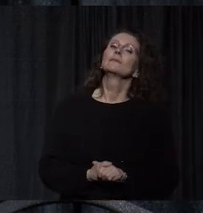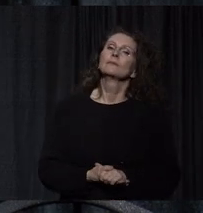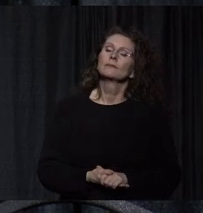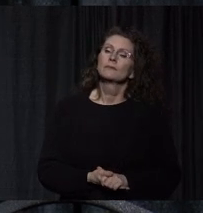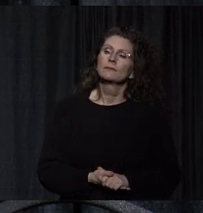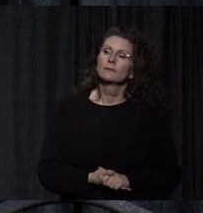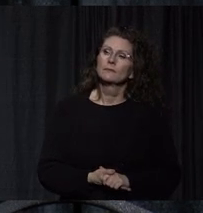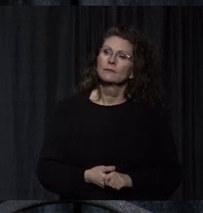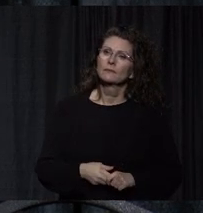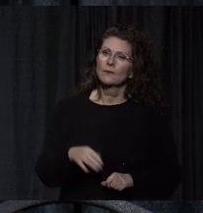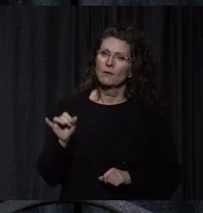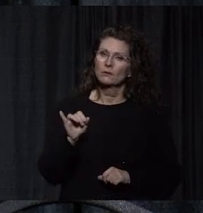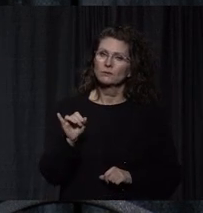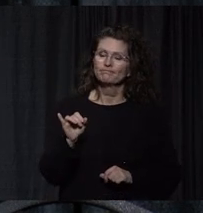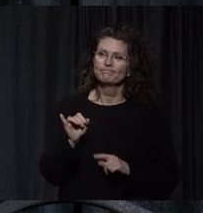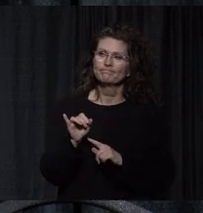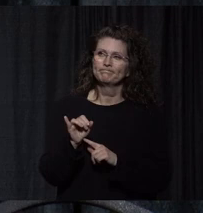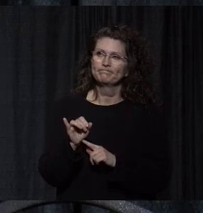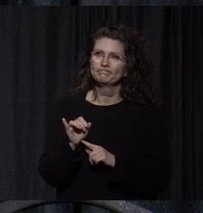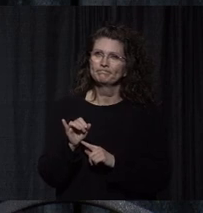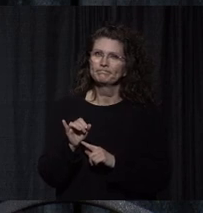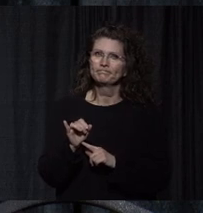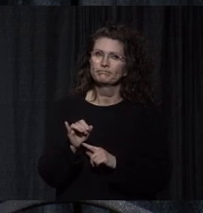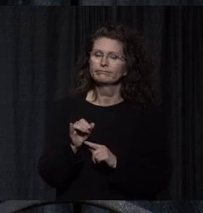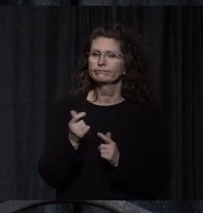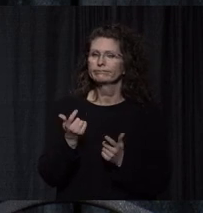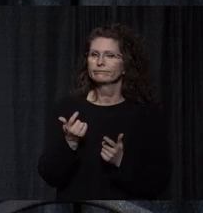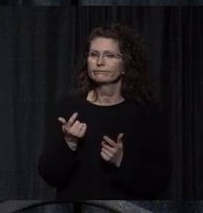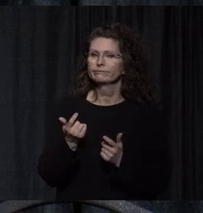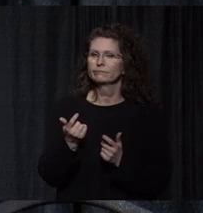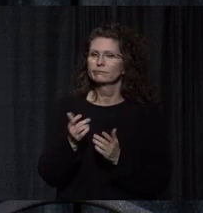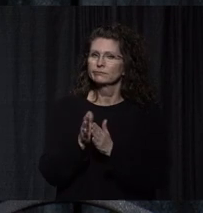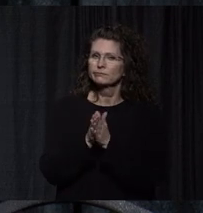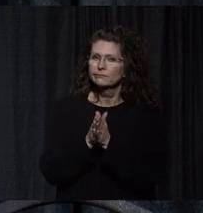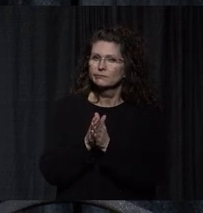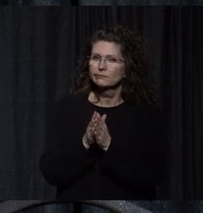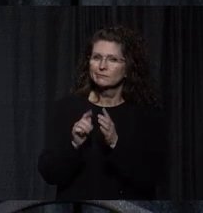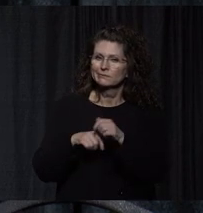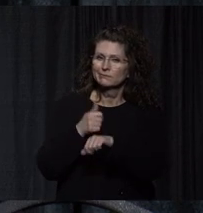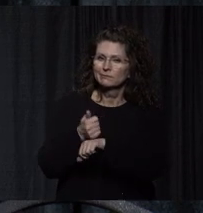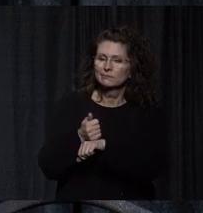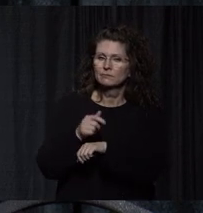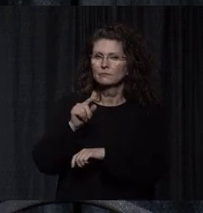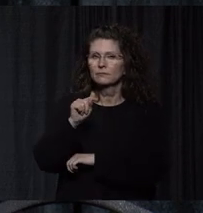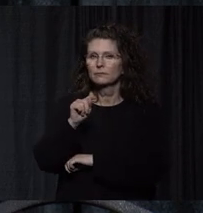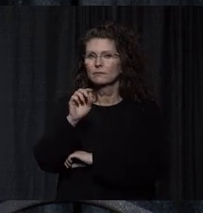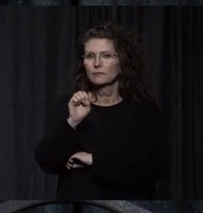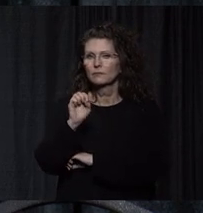I'm not interested in the template. I'm really interested in